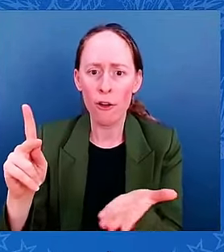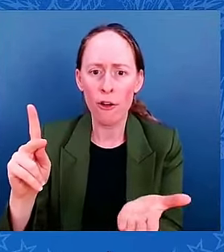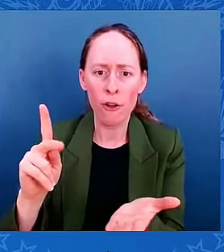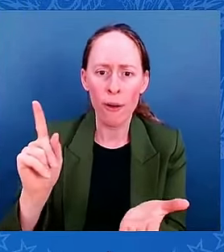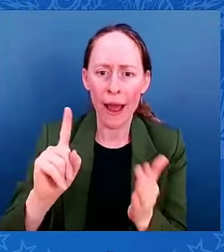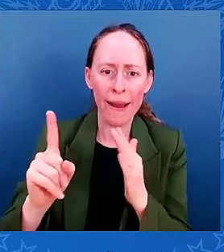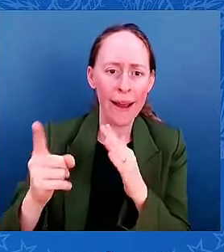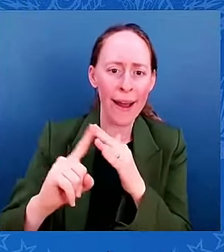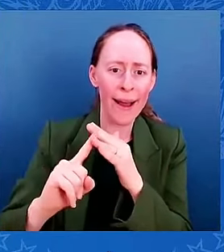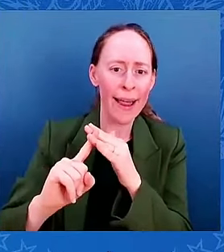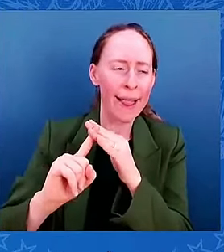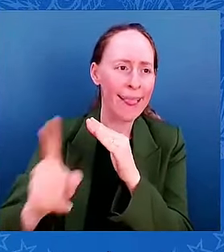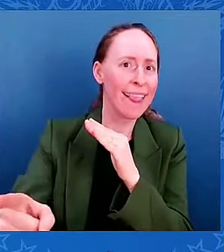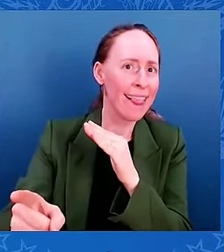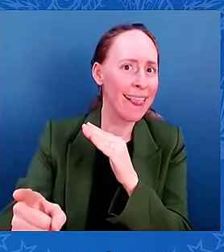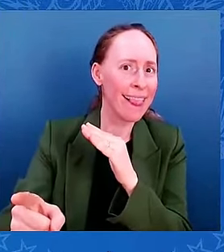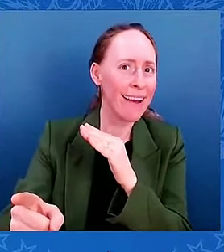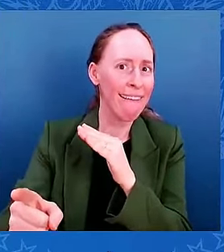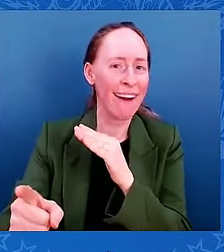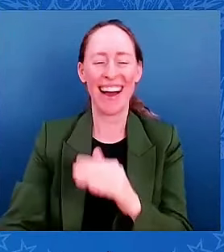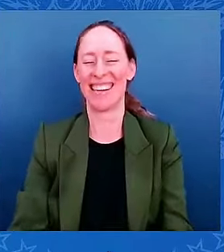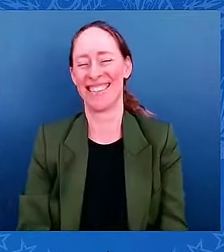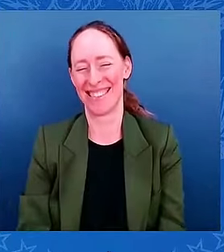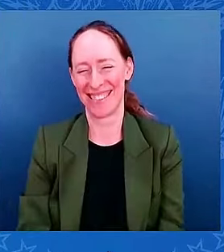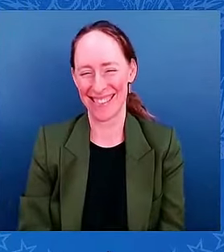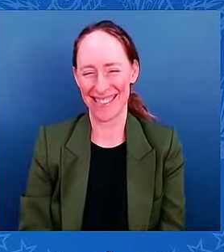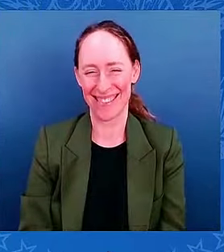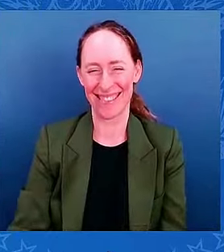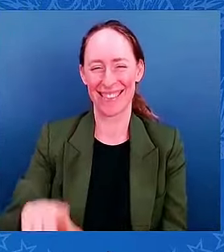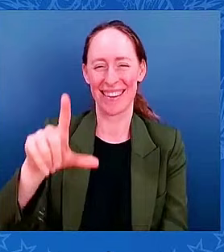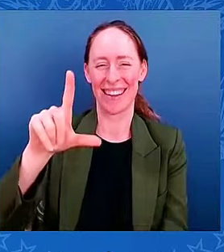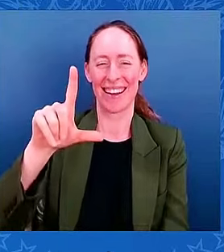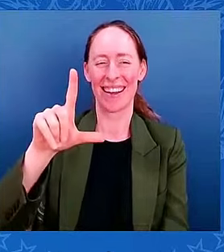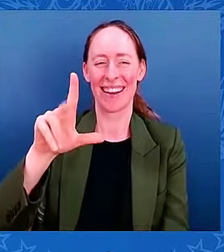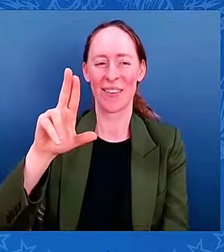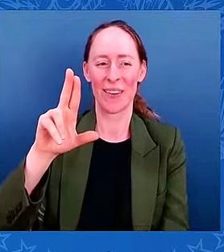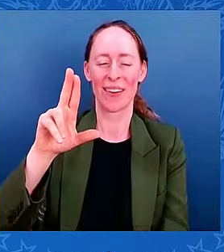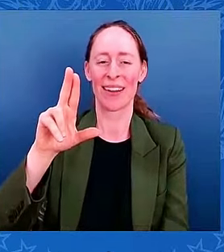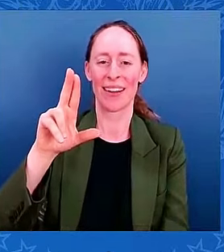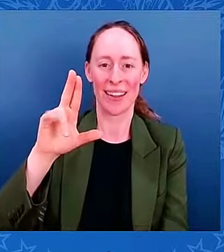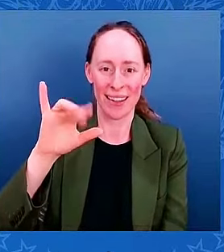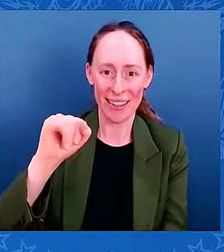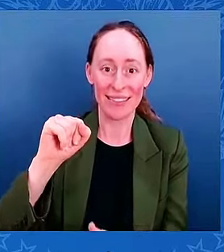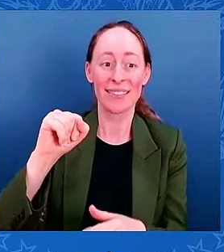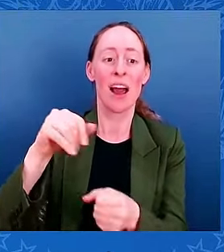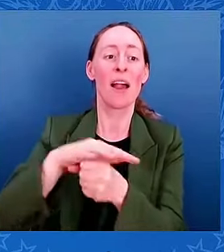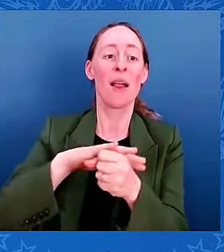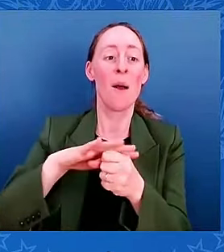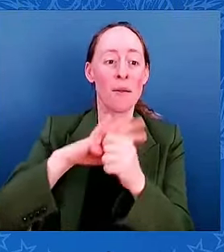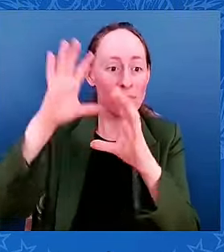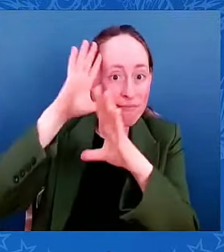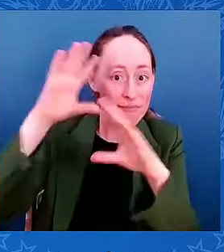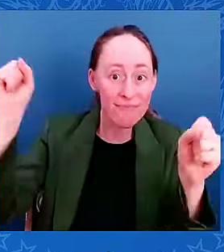And Local 190 president, Dan, you're sitting next to him? Where's Dan?